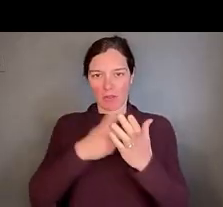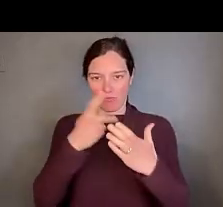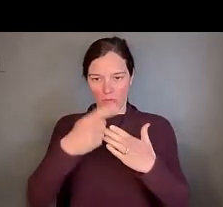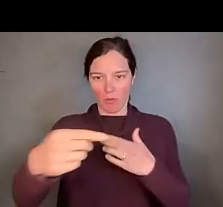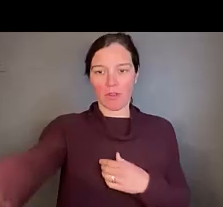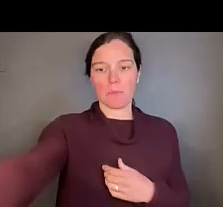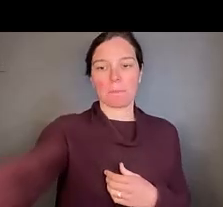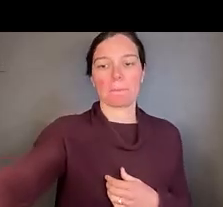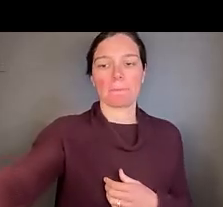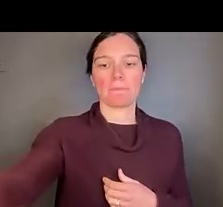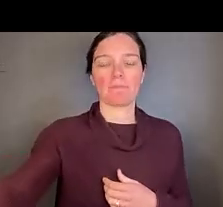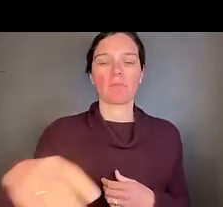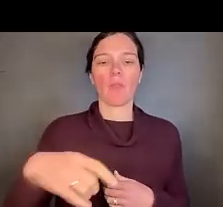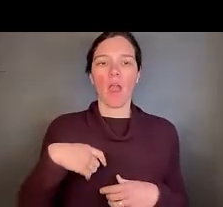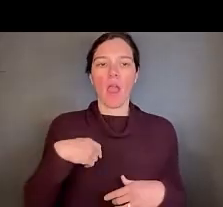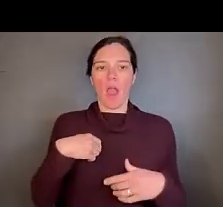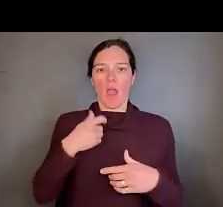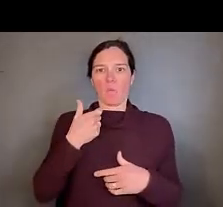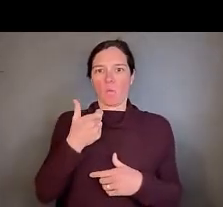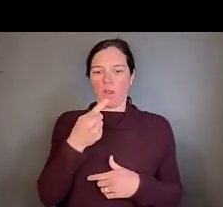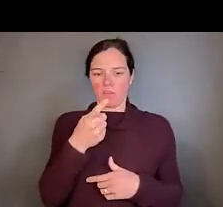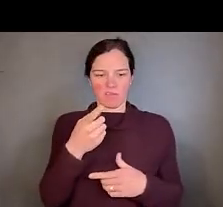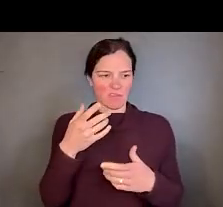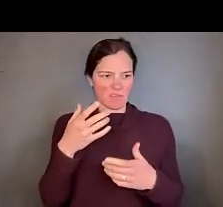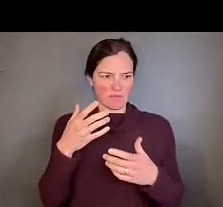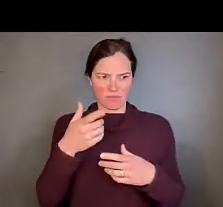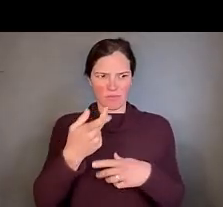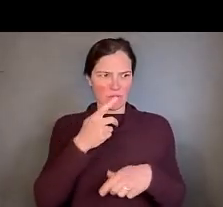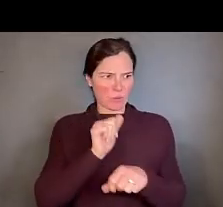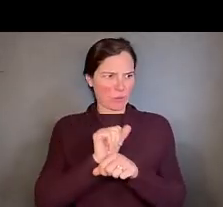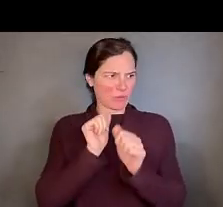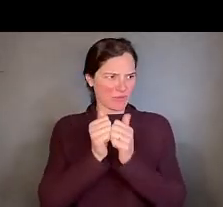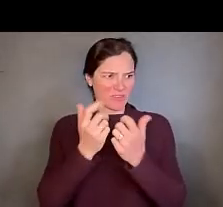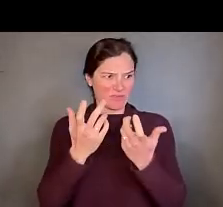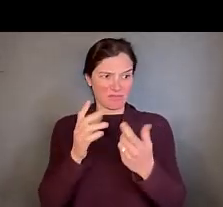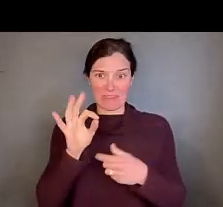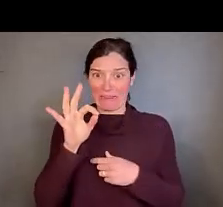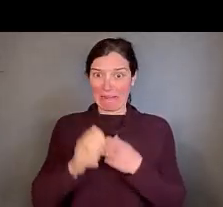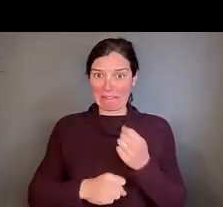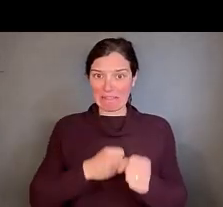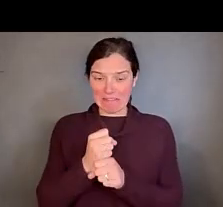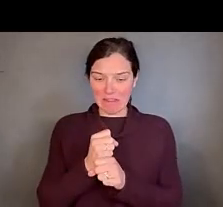have watched you over, I don't know how long we've been working together. So I think it's our 9th year, maybe.